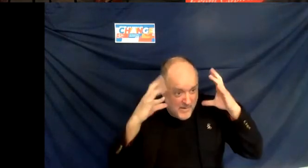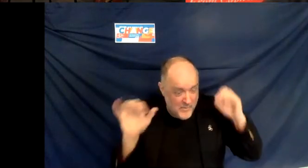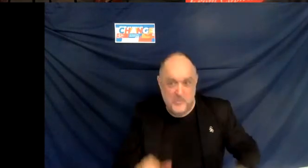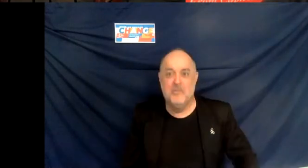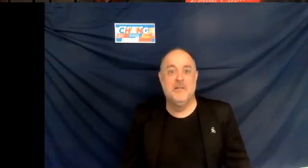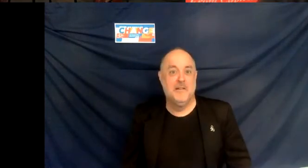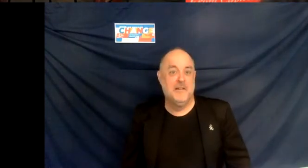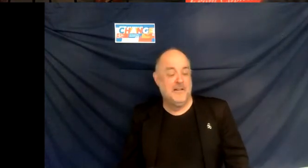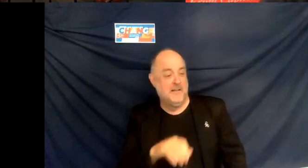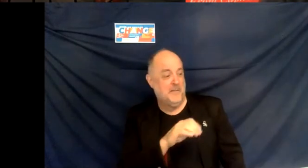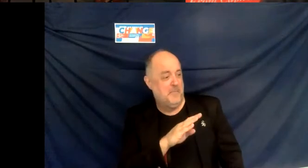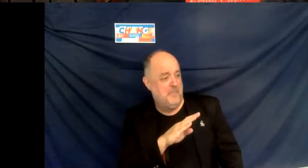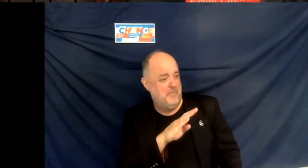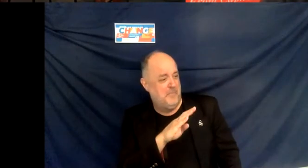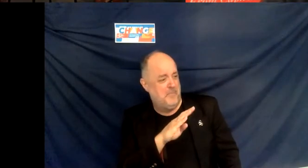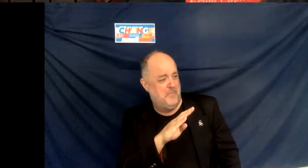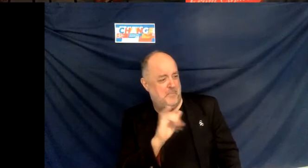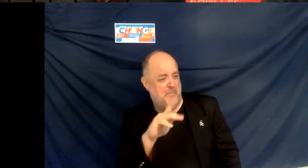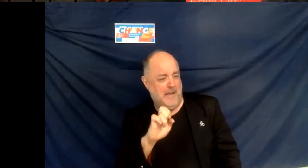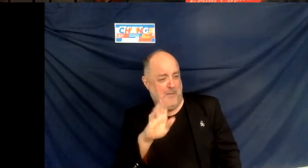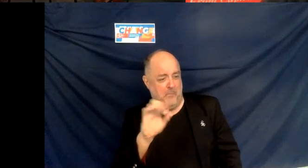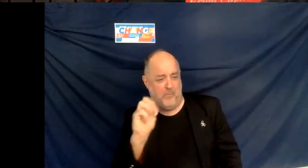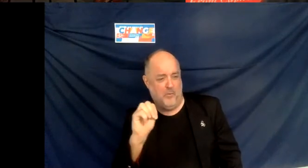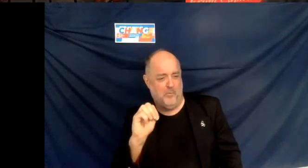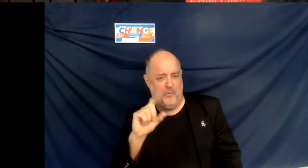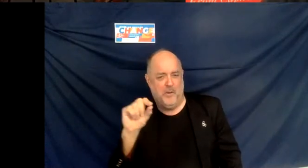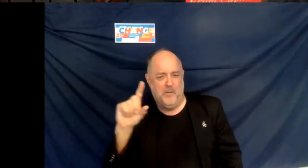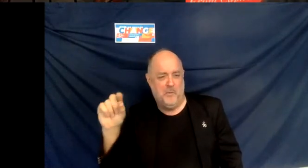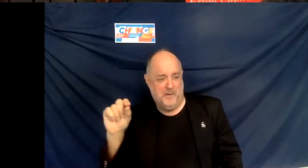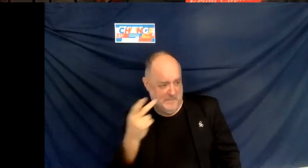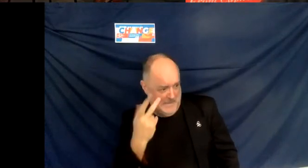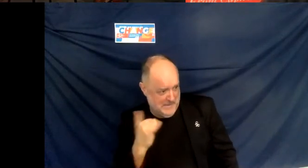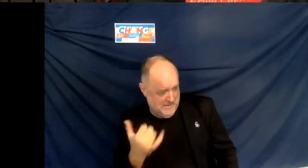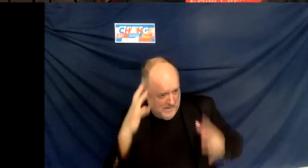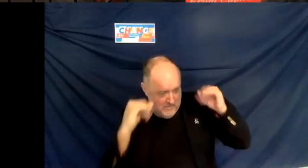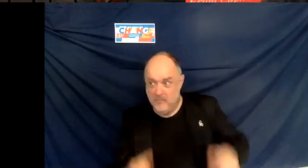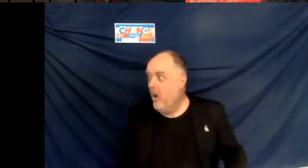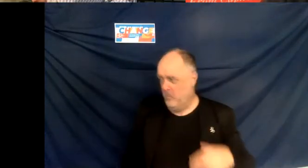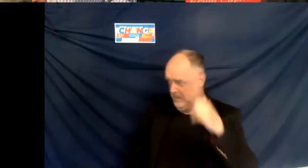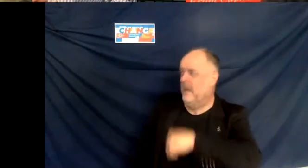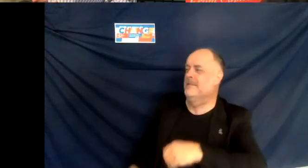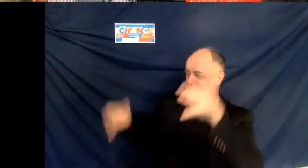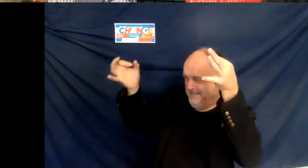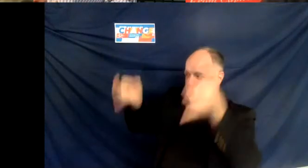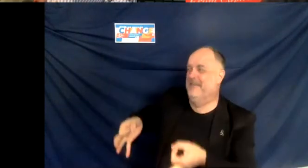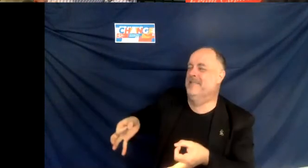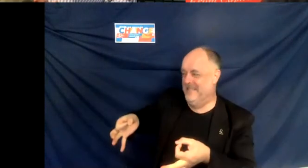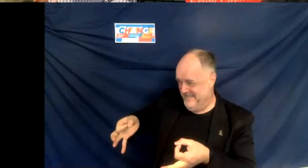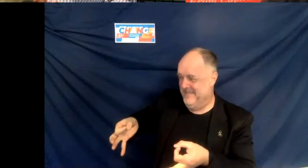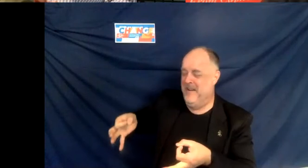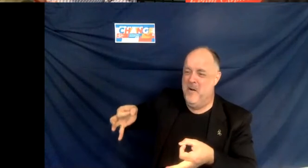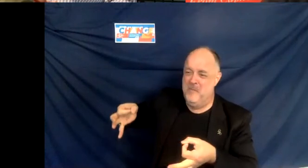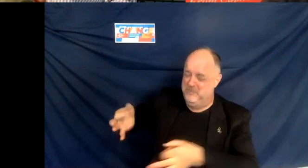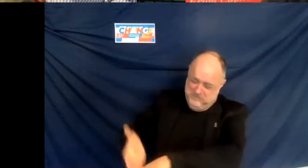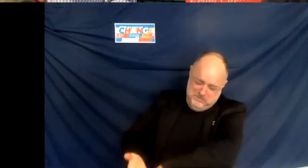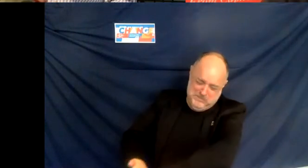Bike boom 2020. Have we seen a boom here? Yeah, definitely. And it's actually accelerated the